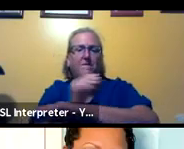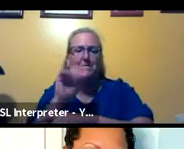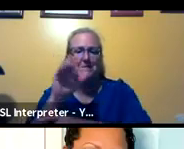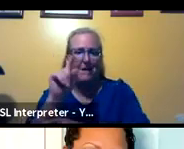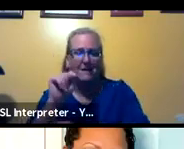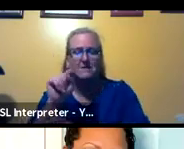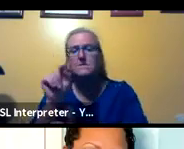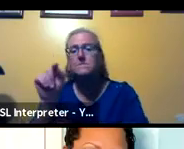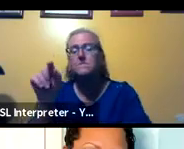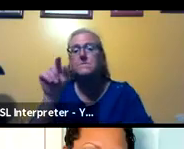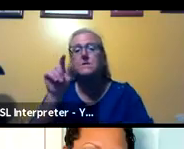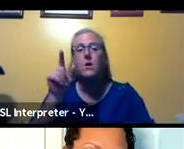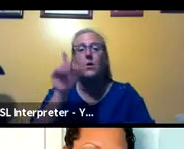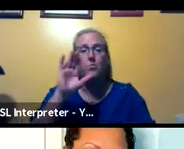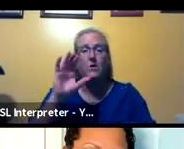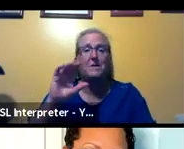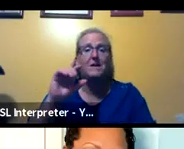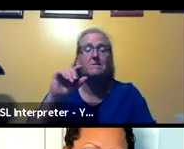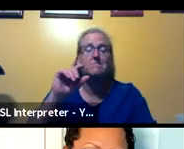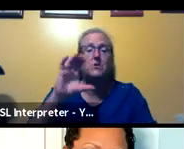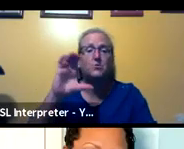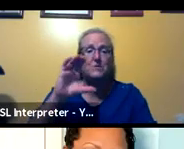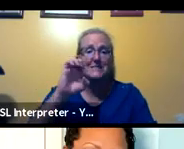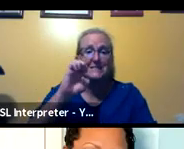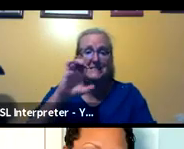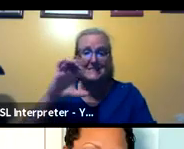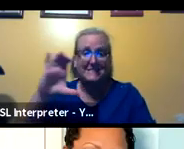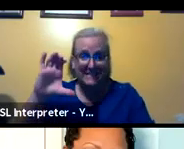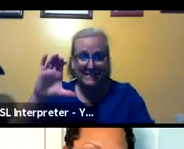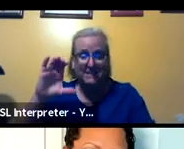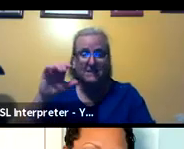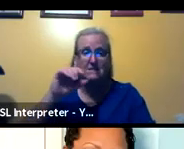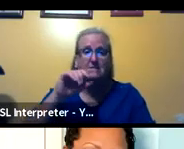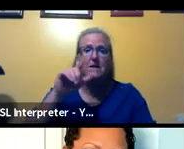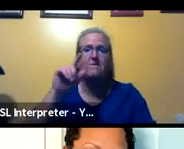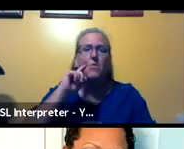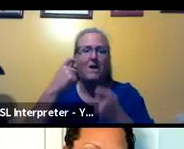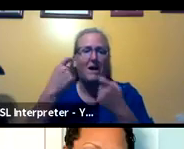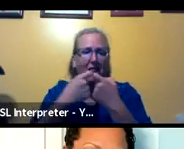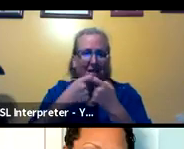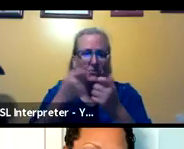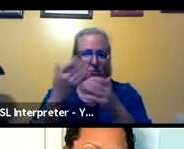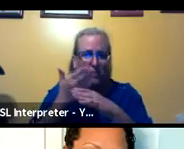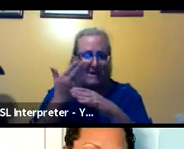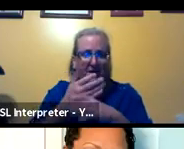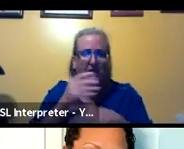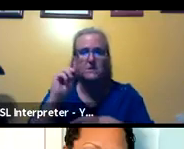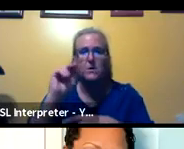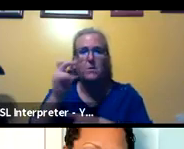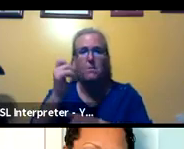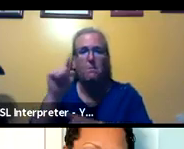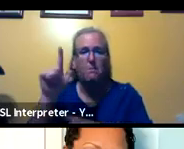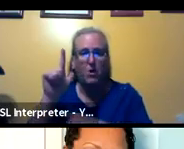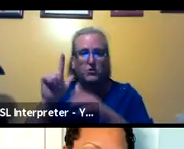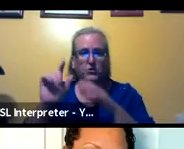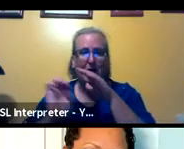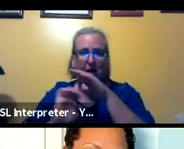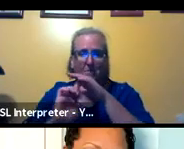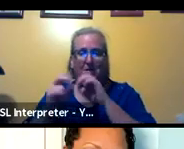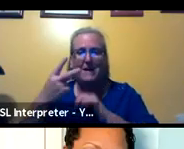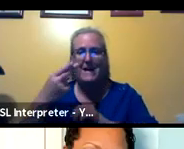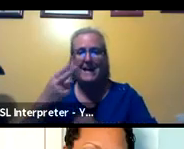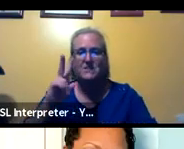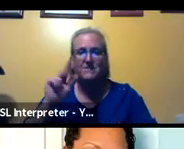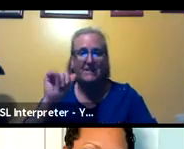included in this are the Christina Early Education Center mechanical and electrical renovation, Marshall Elementary School